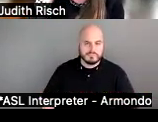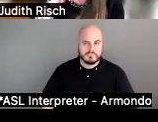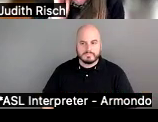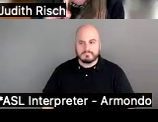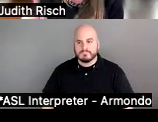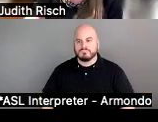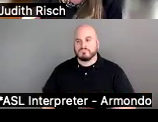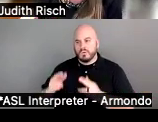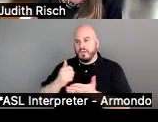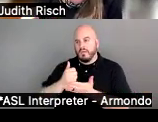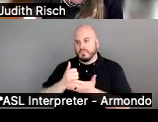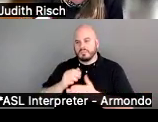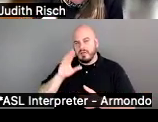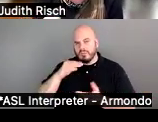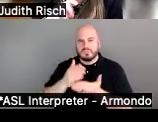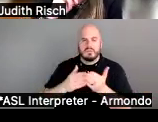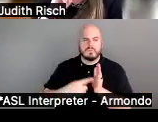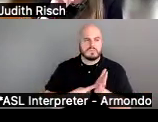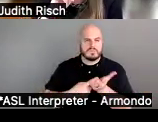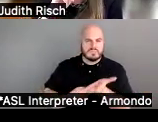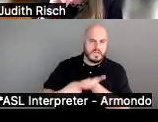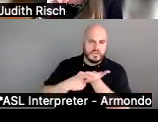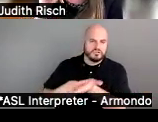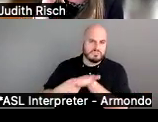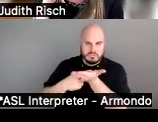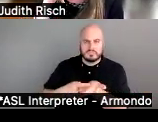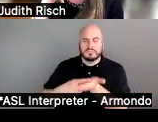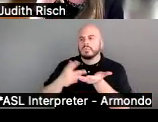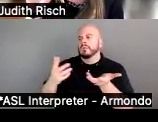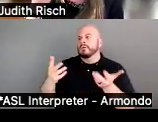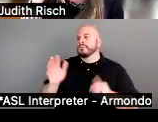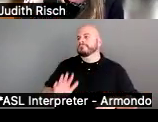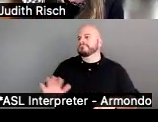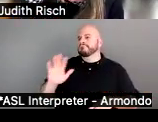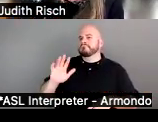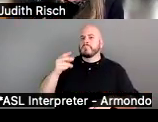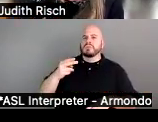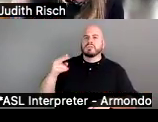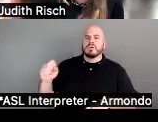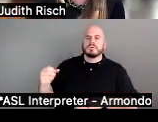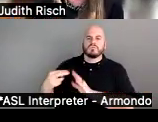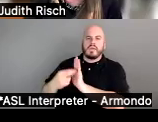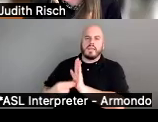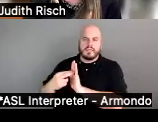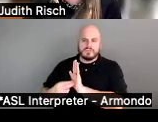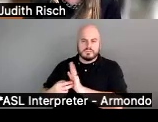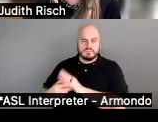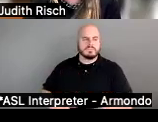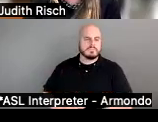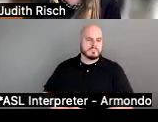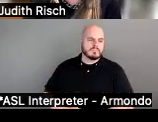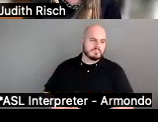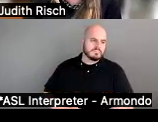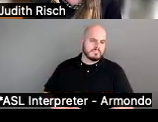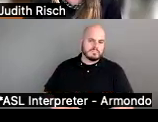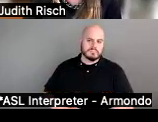I hope that helps. I know there's some discussion about the HHS reg. Let me, if it's let